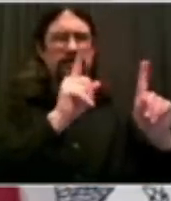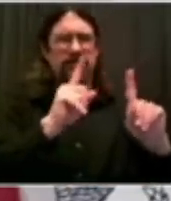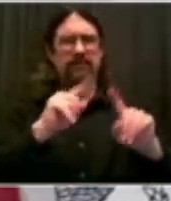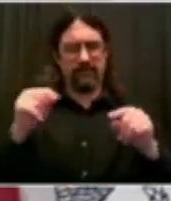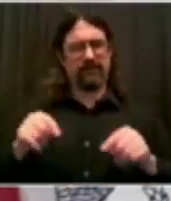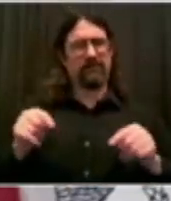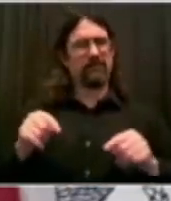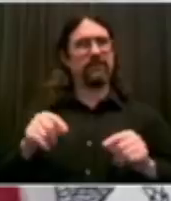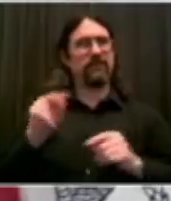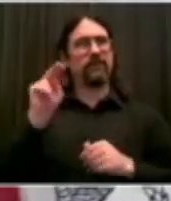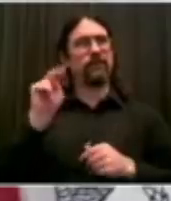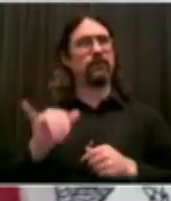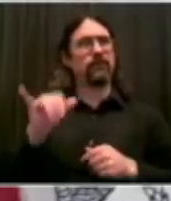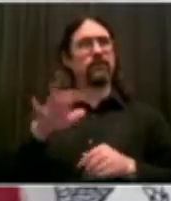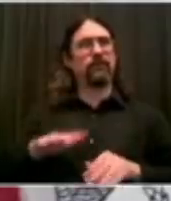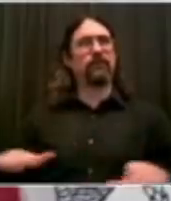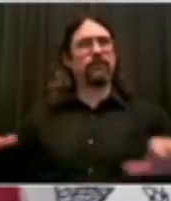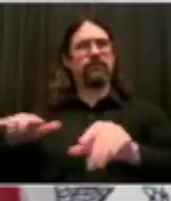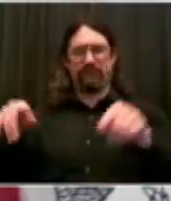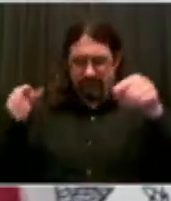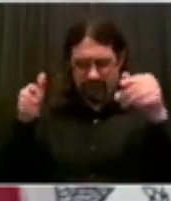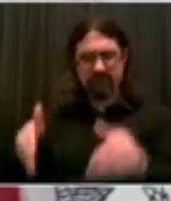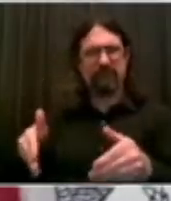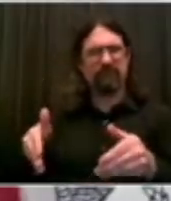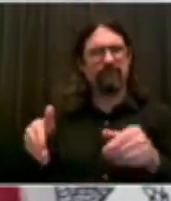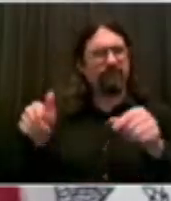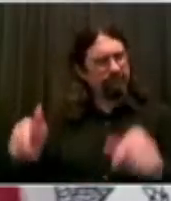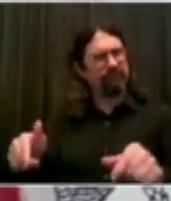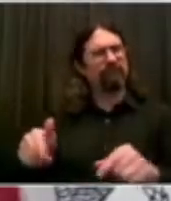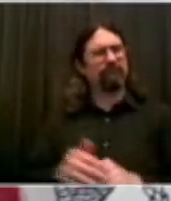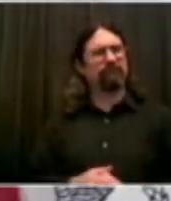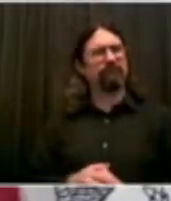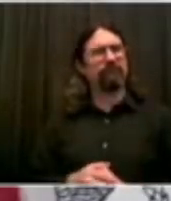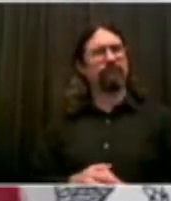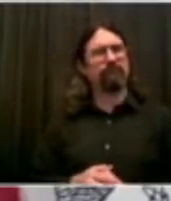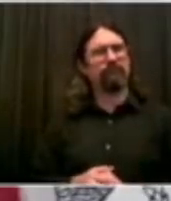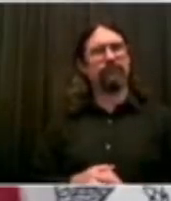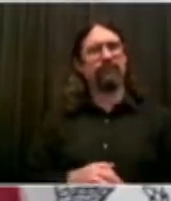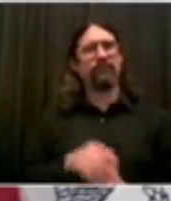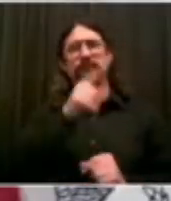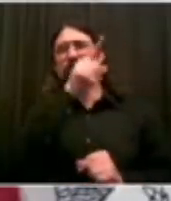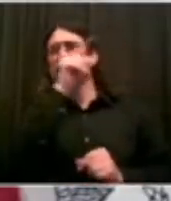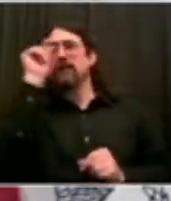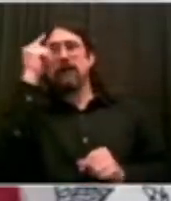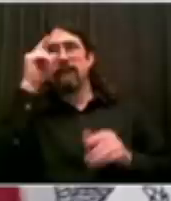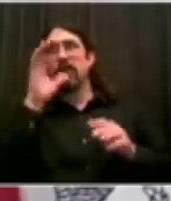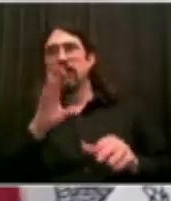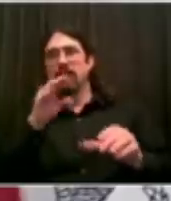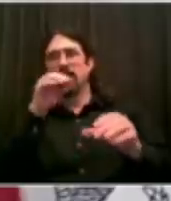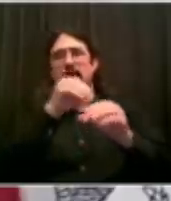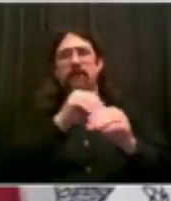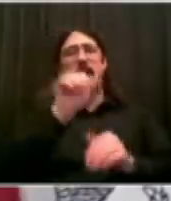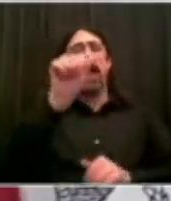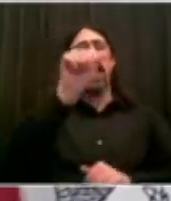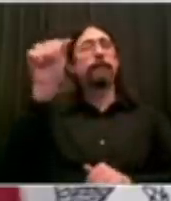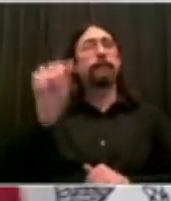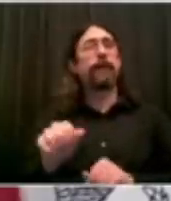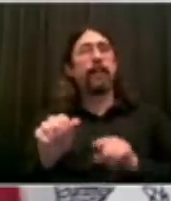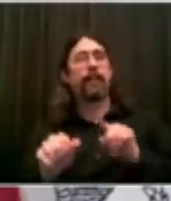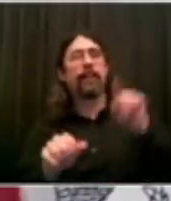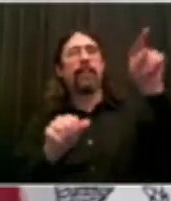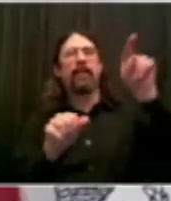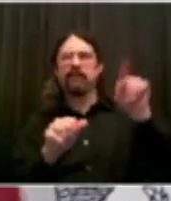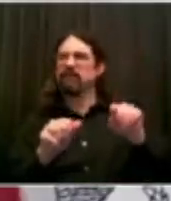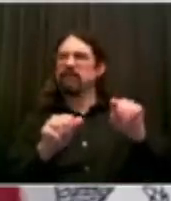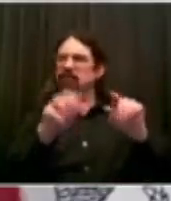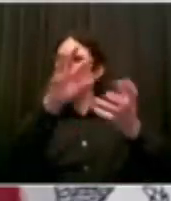City keeps moving forward. We're just going to keep doing the work. And we're vaccinating more and more people. We're getting our schools back, our high schools back on March 22nd. We're just going